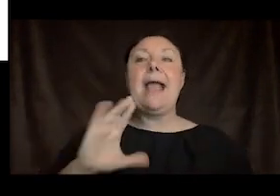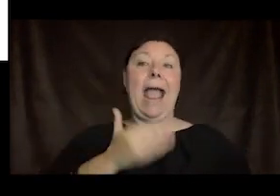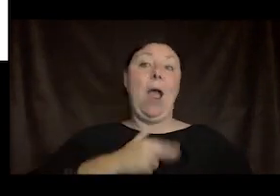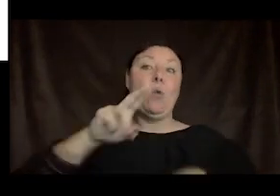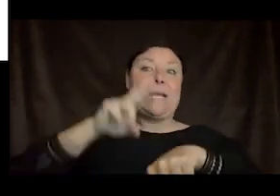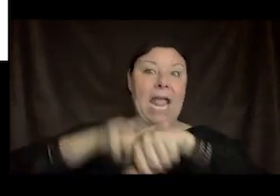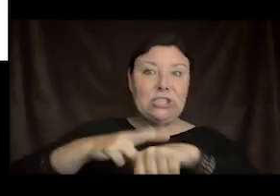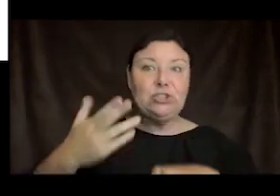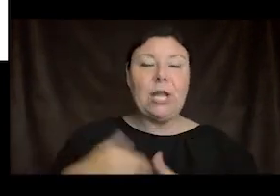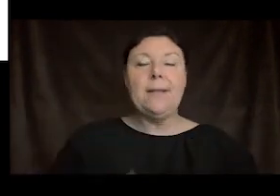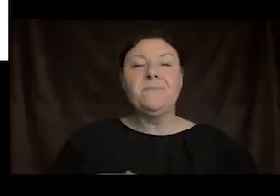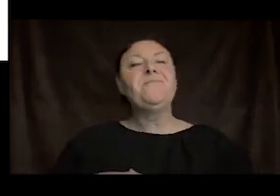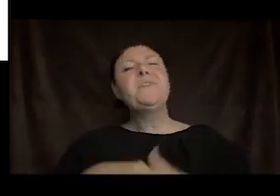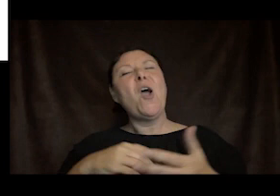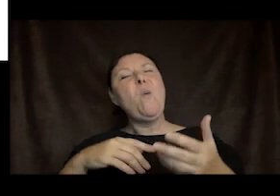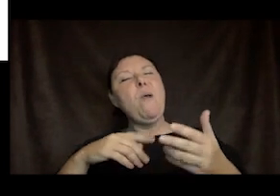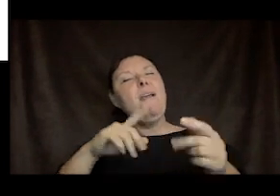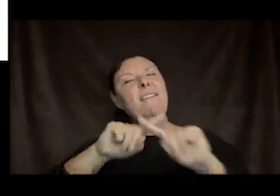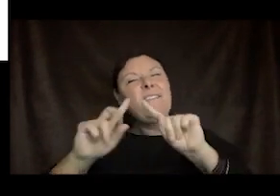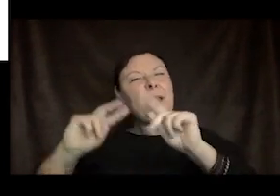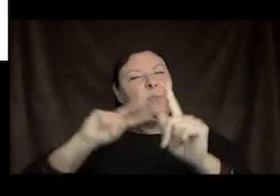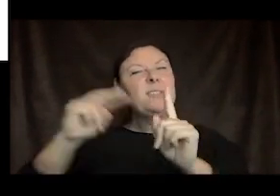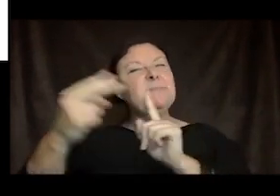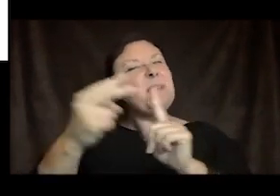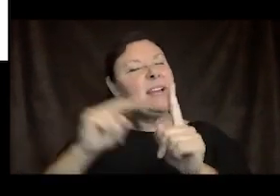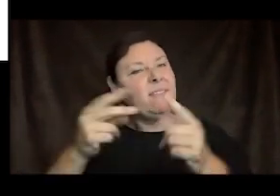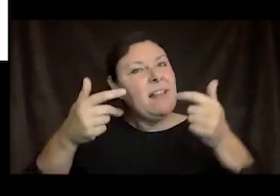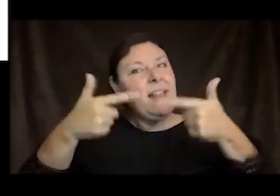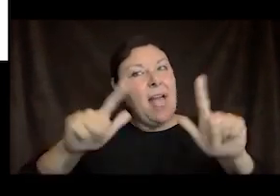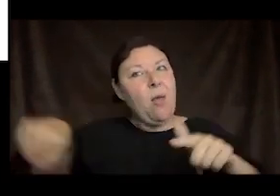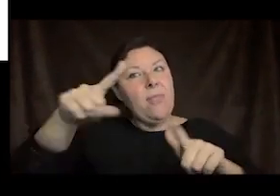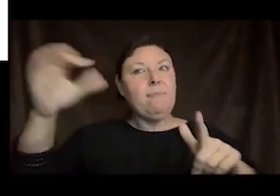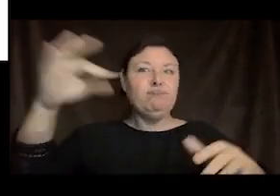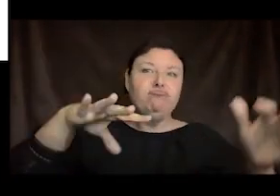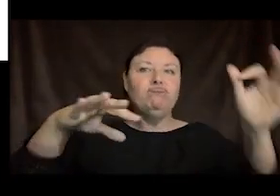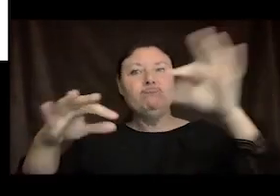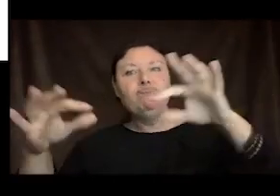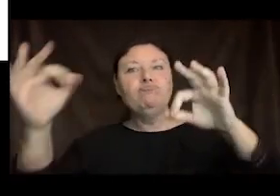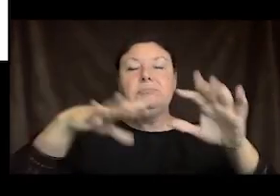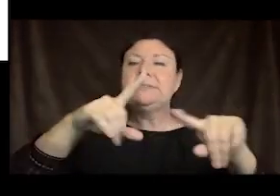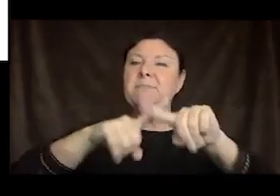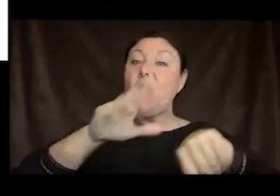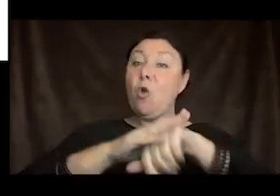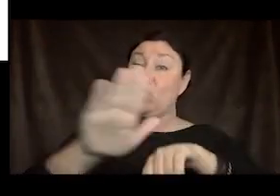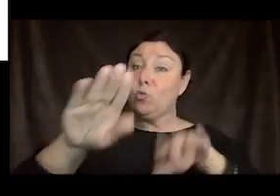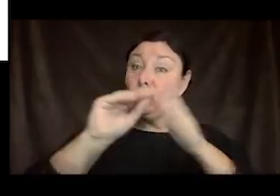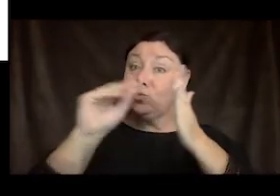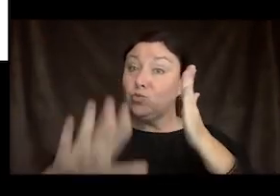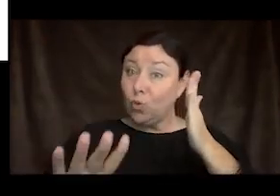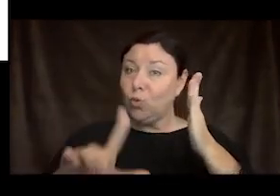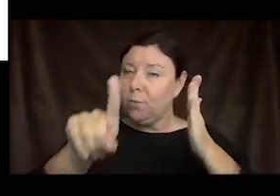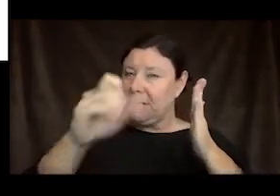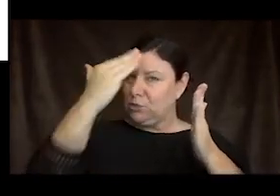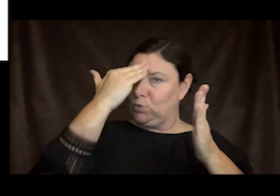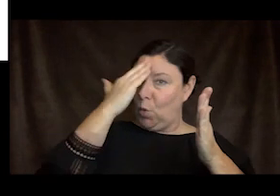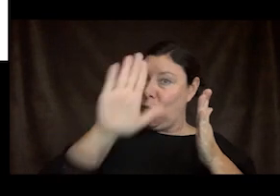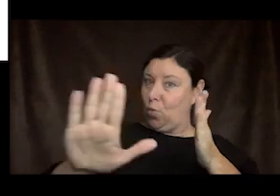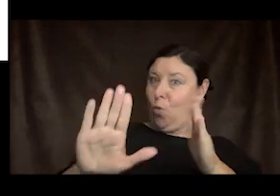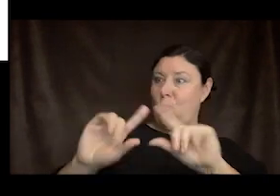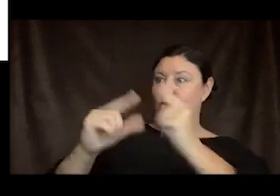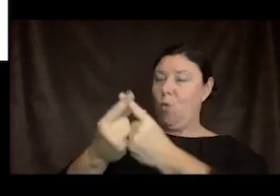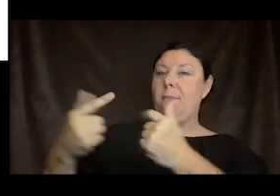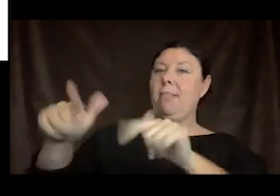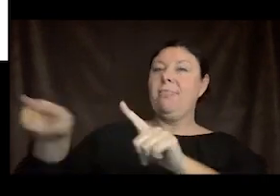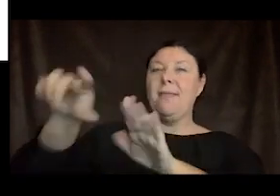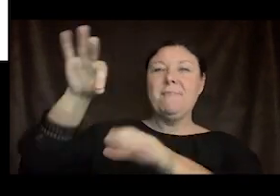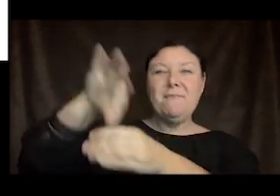them determine where they might want to be. And maybe, depending on your students, you would need to know this about your group, take a vote